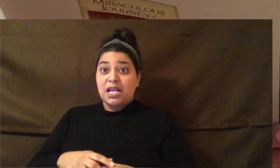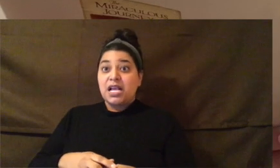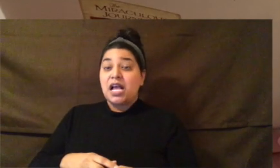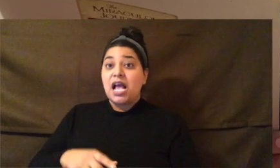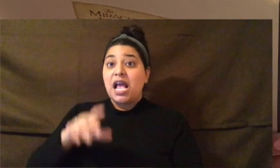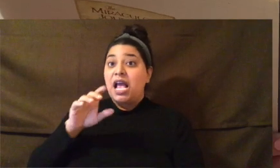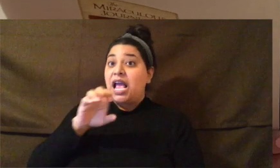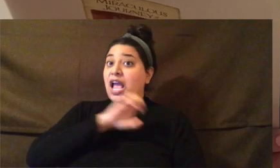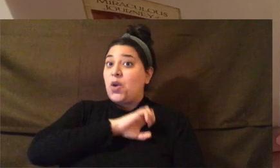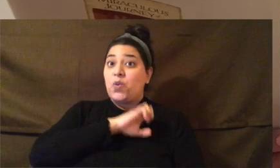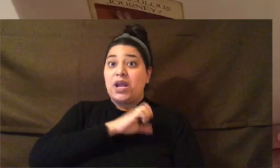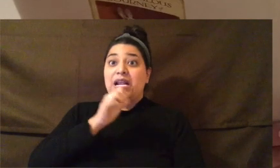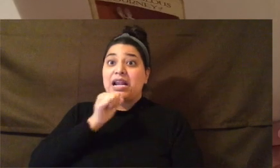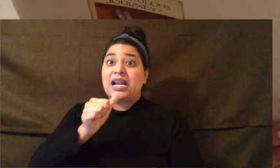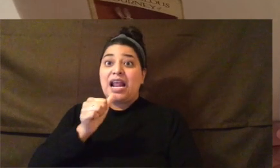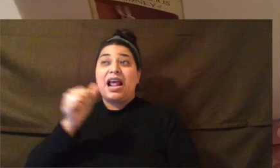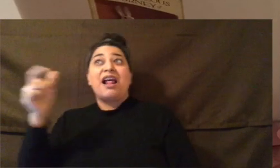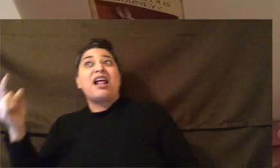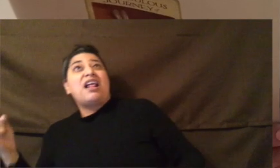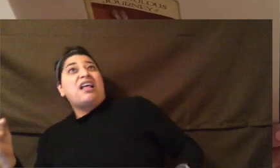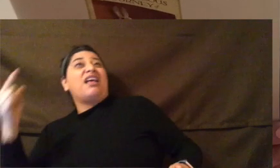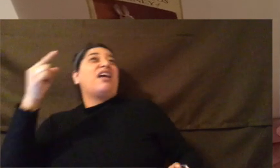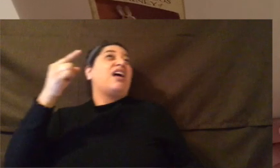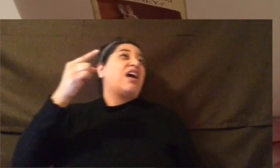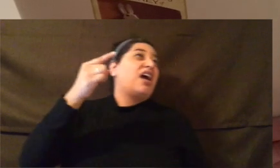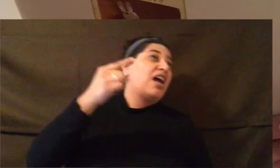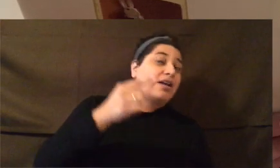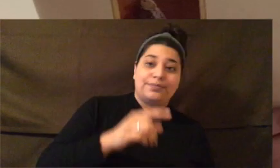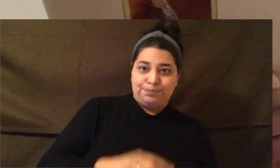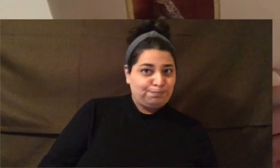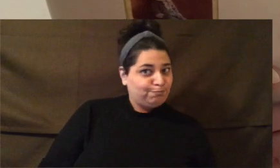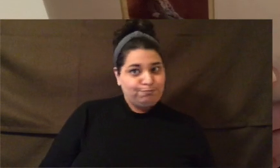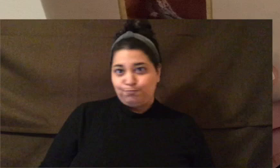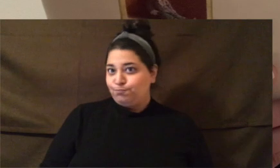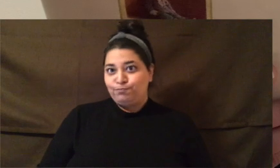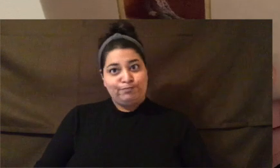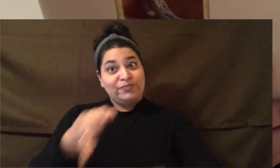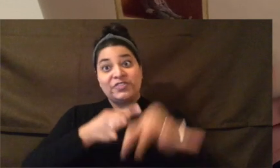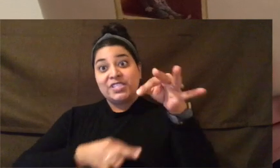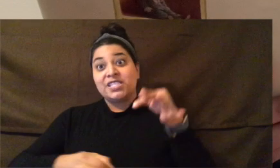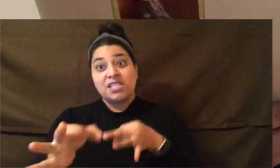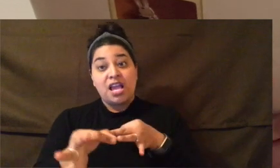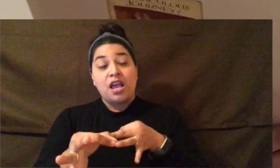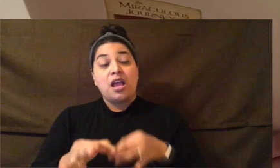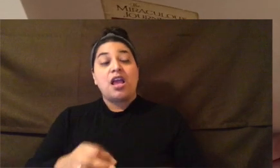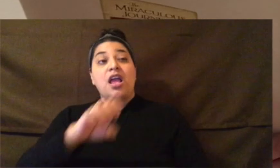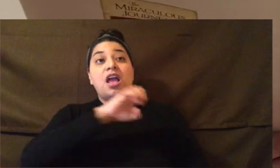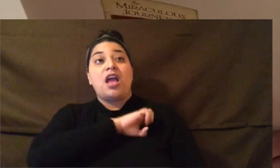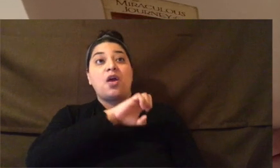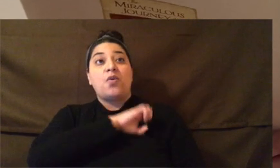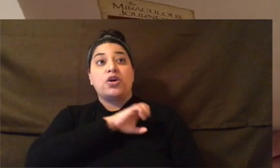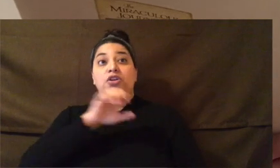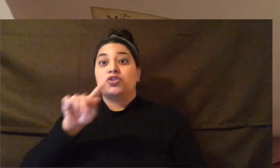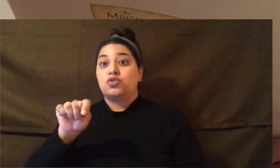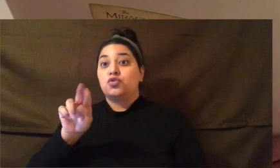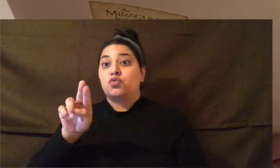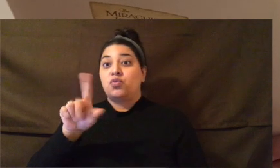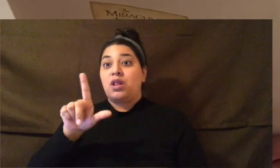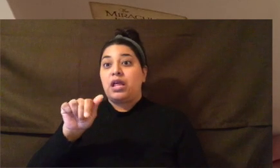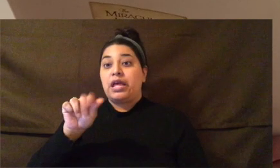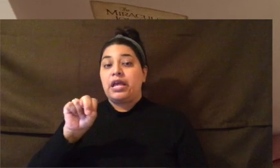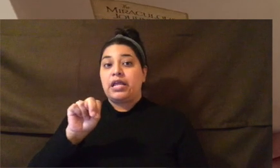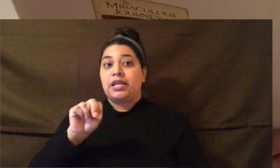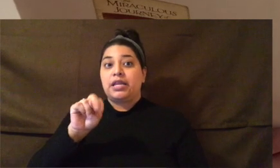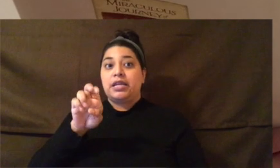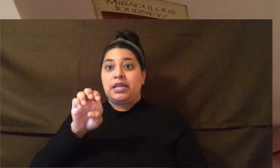aim. So it was that Edward did not go flying back into the dirty hands of Martin. Instead, Edward